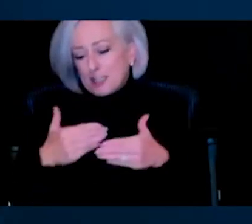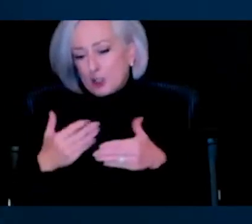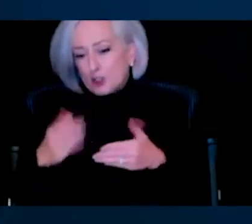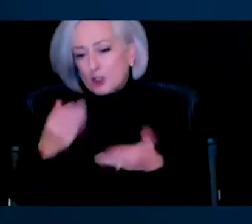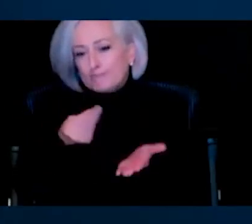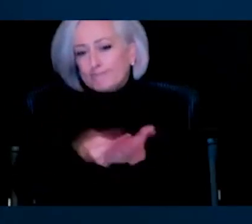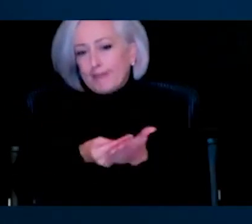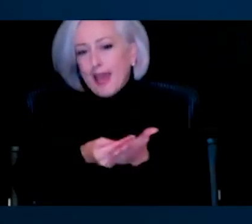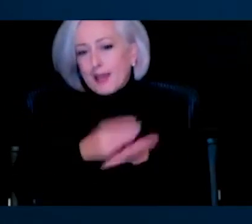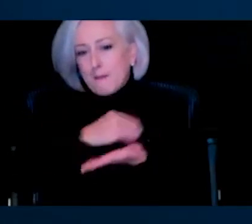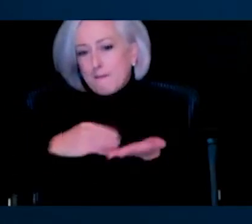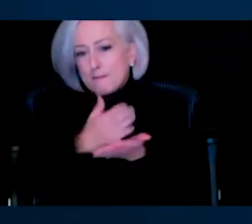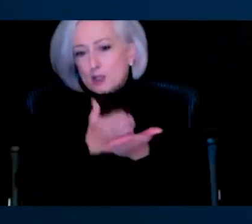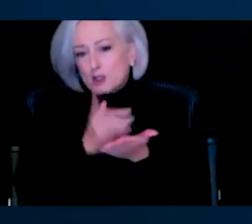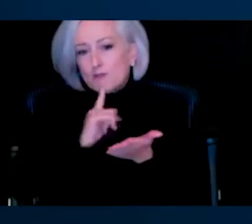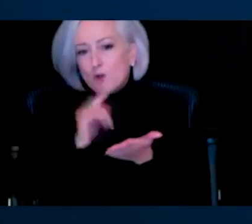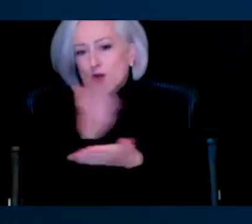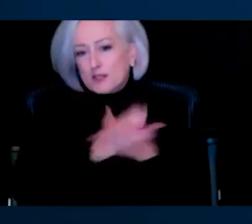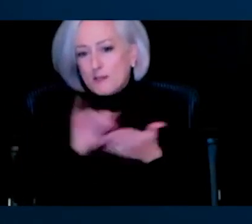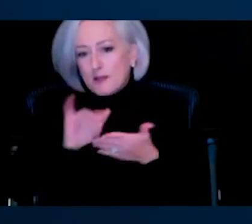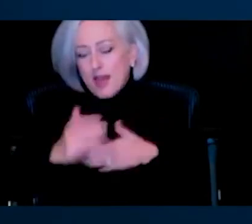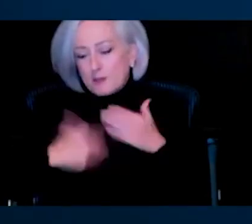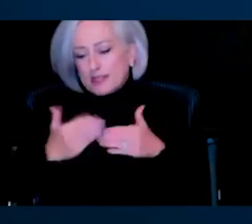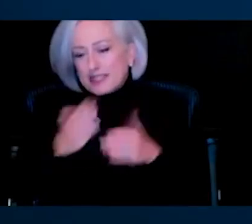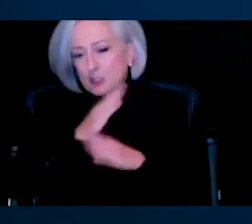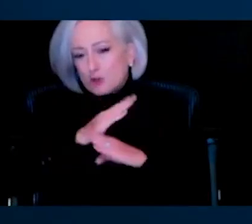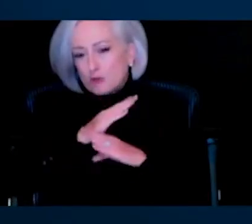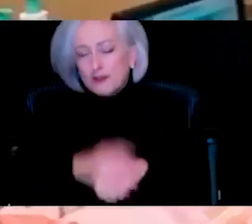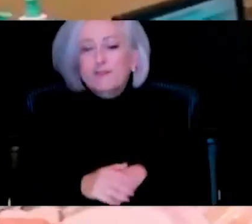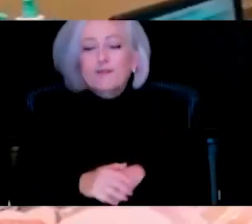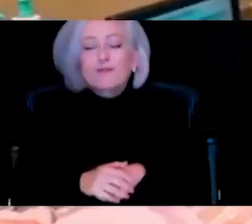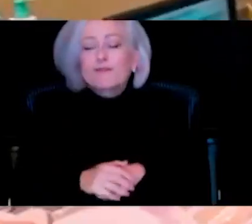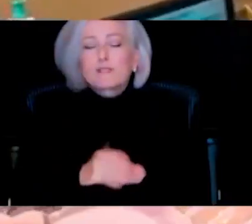these preventative measures. What are the costs of some of these procedures?